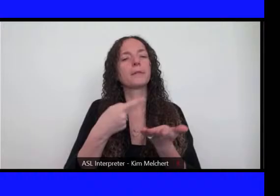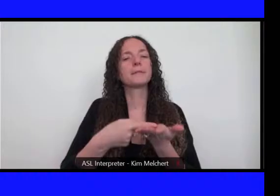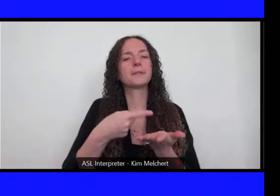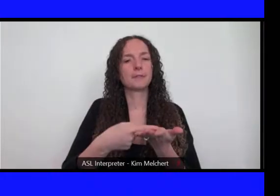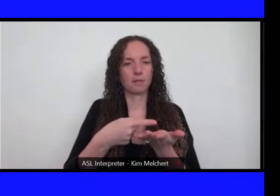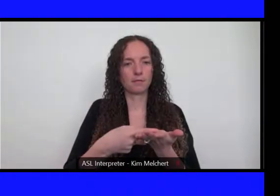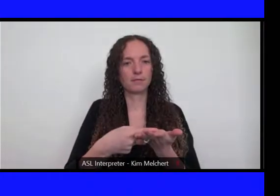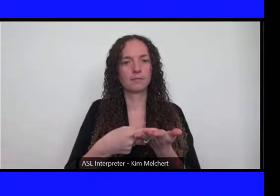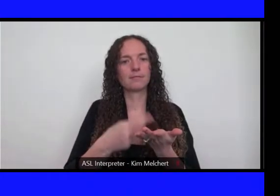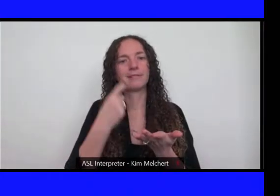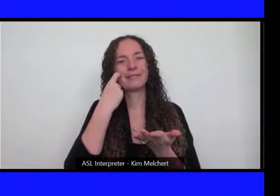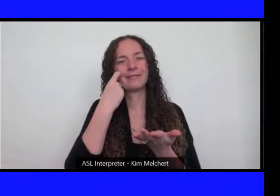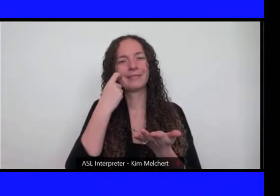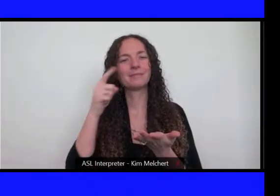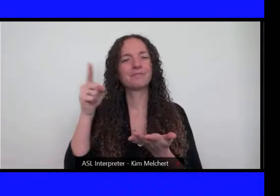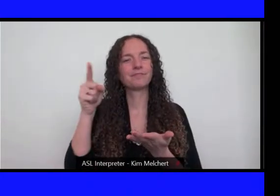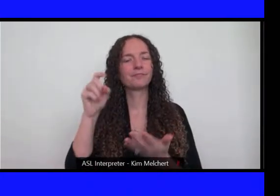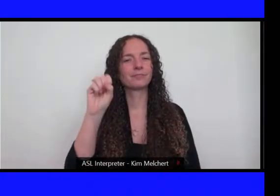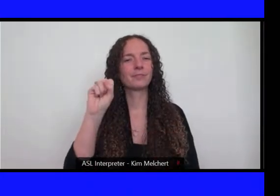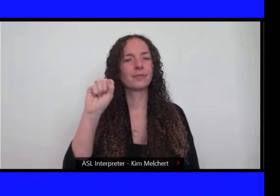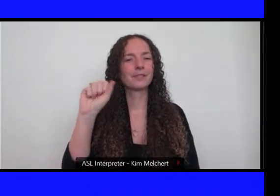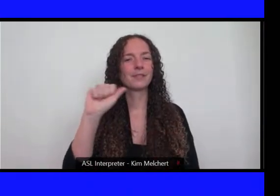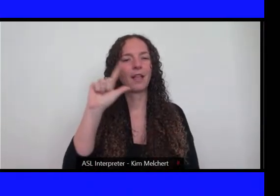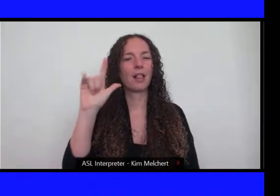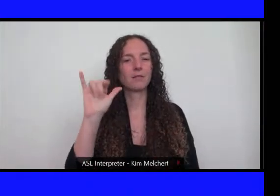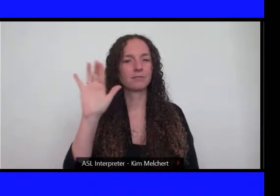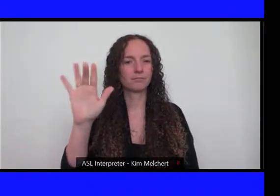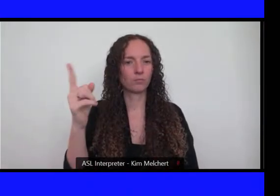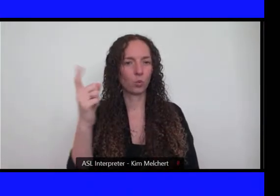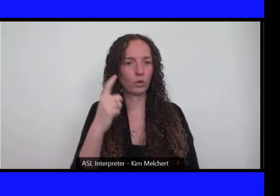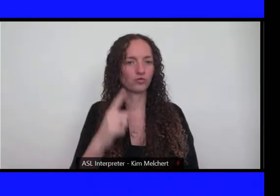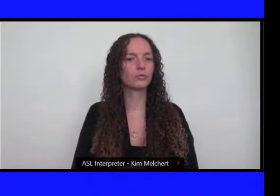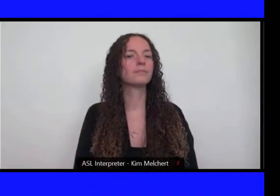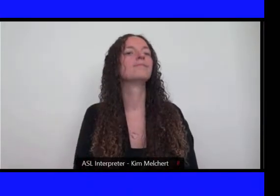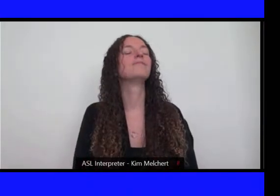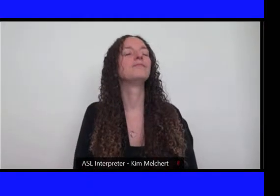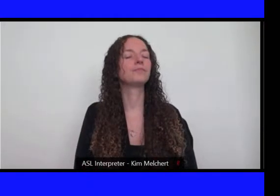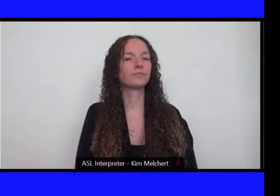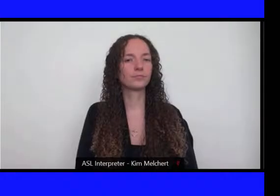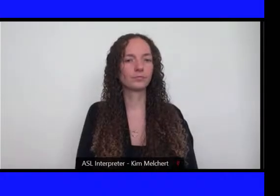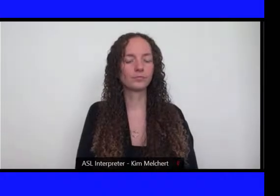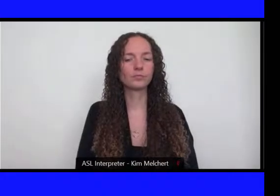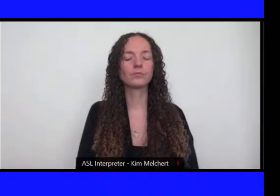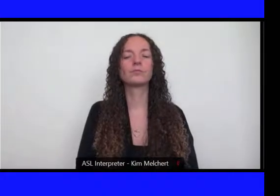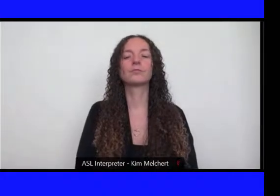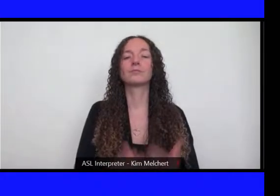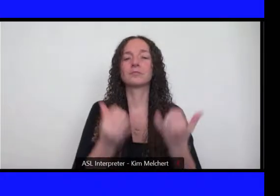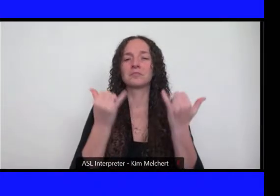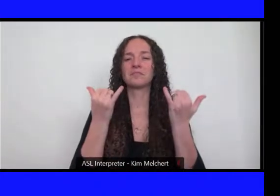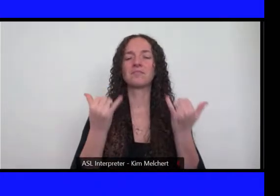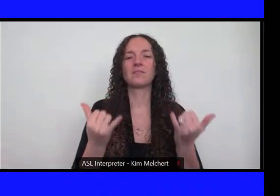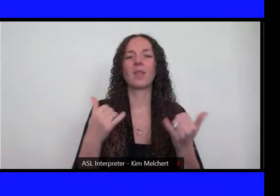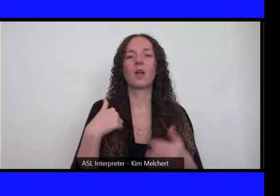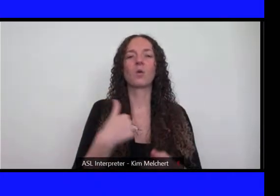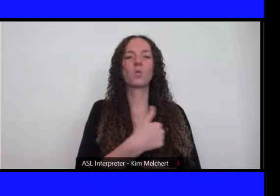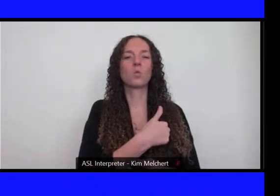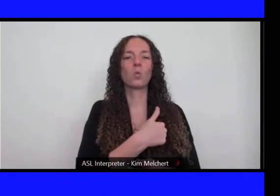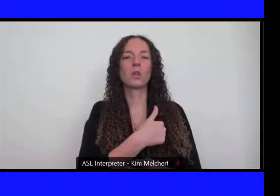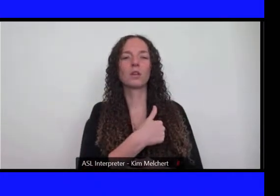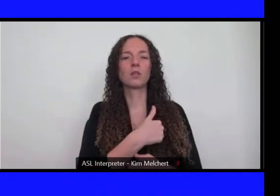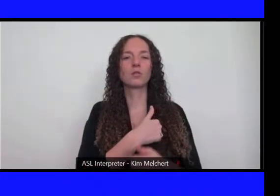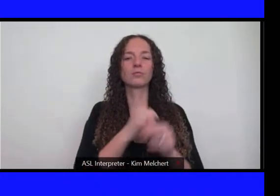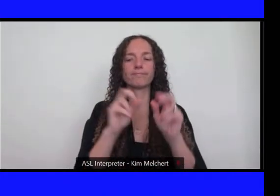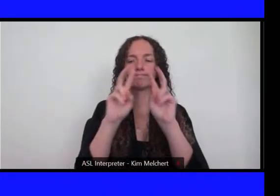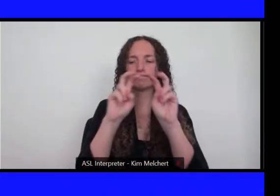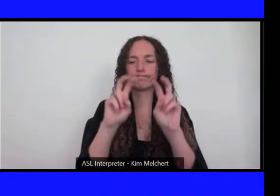the map, is that something that we are looking at? And then following up on Dr. Katz's comment, are